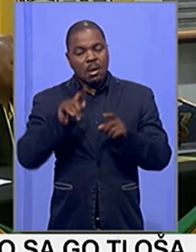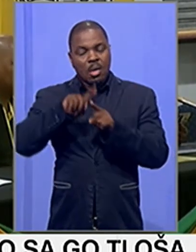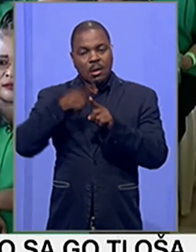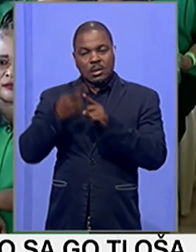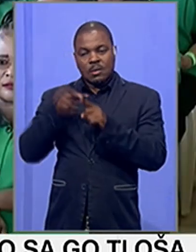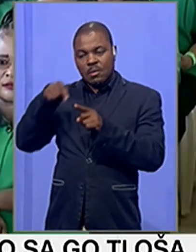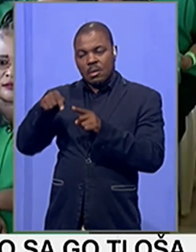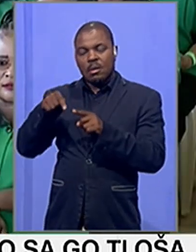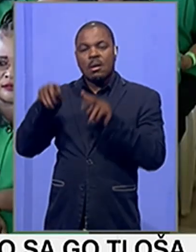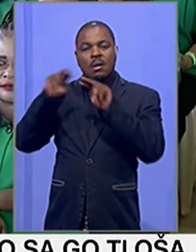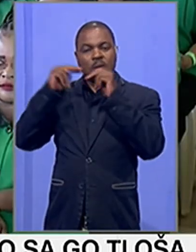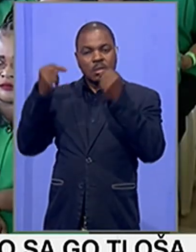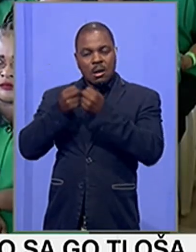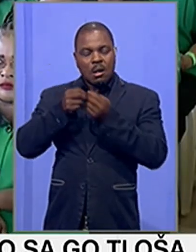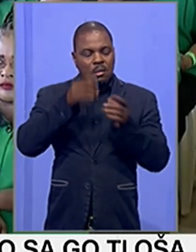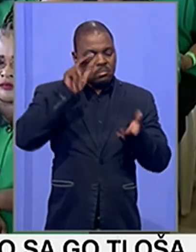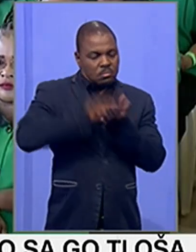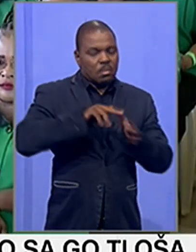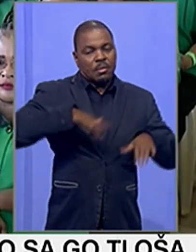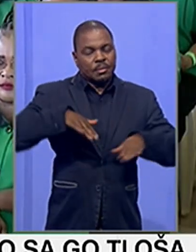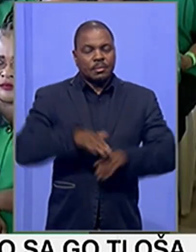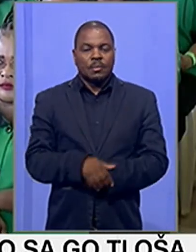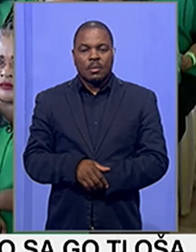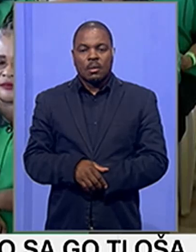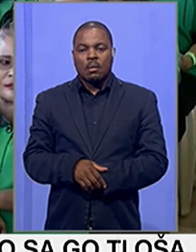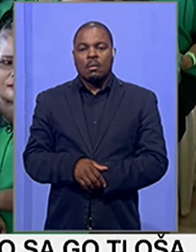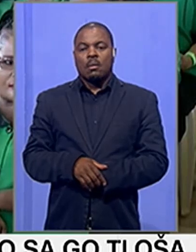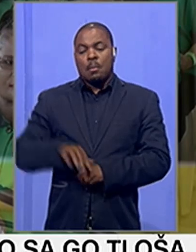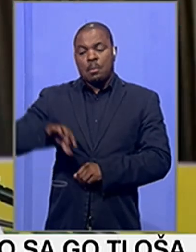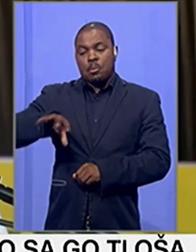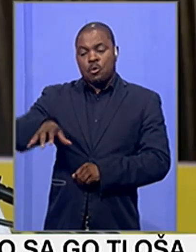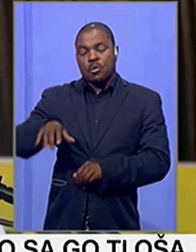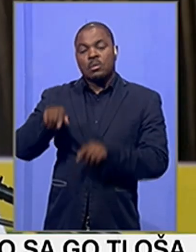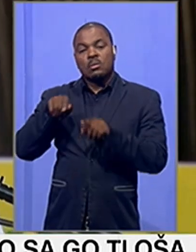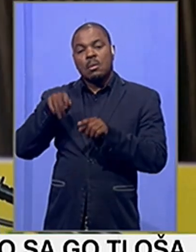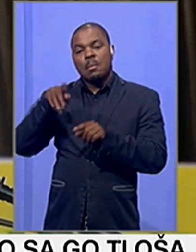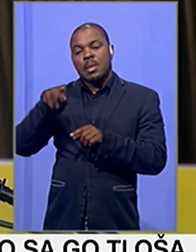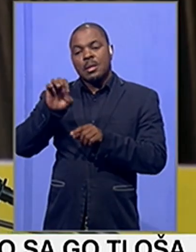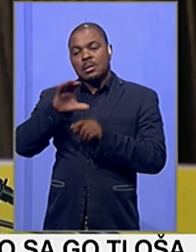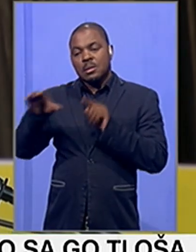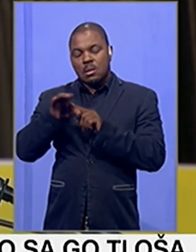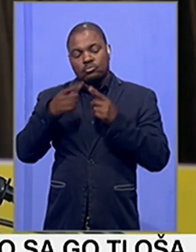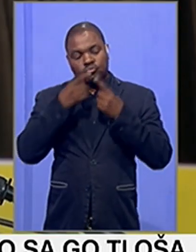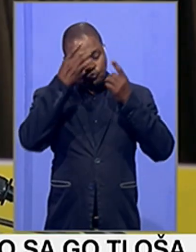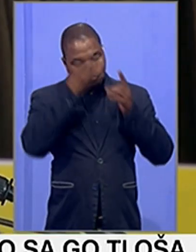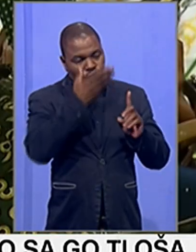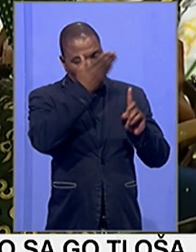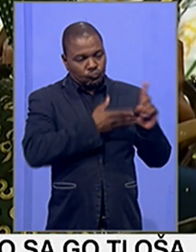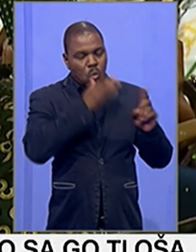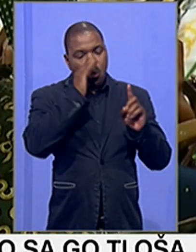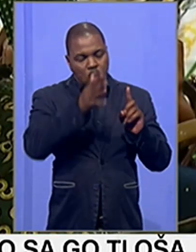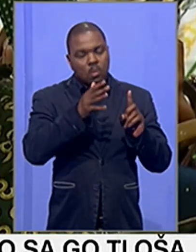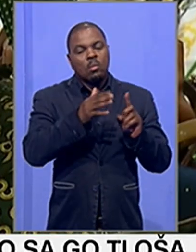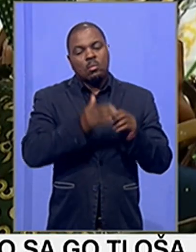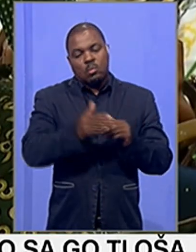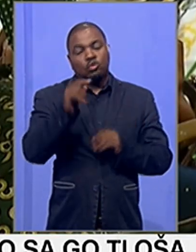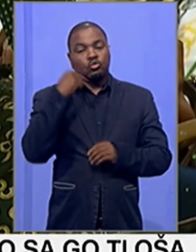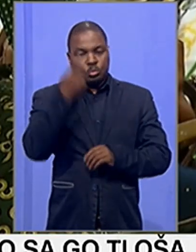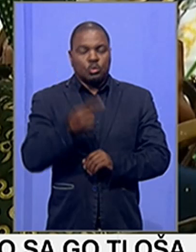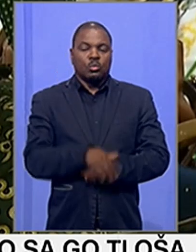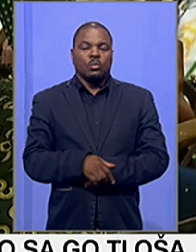phetiši ya bosetšhaba ya ANC. Go lebeletswe gore komiti phetiši ya province e tla tsebiša Ntombela ka ga sephetho sa yona